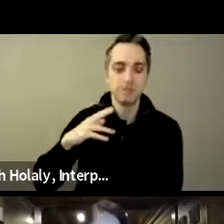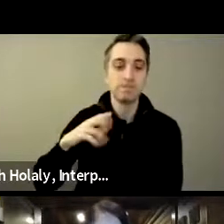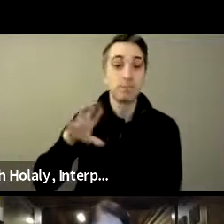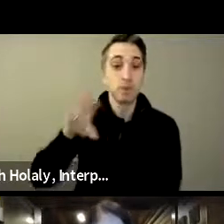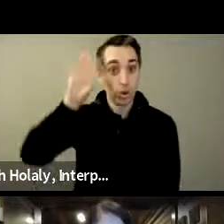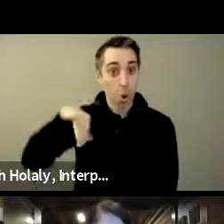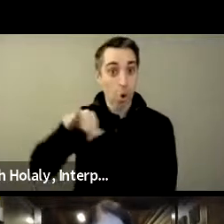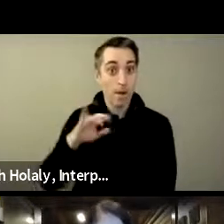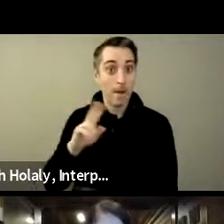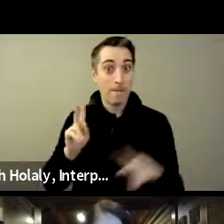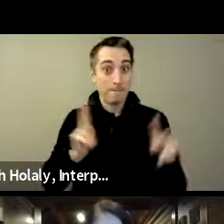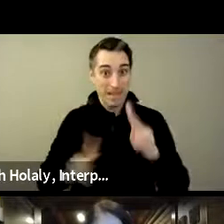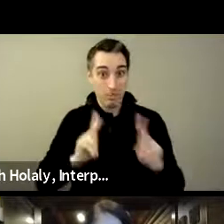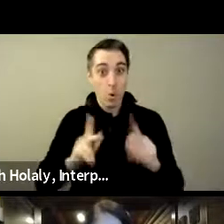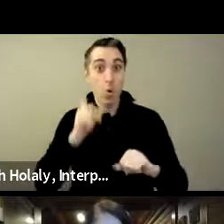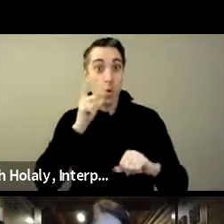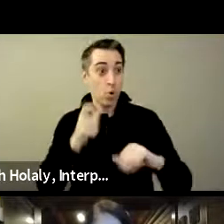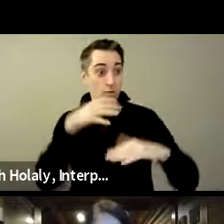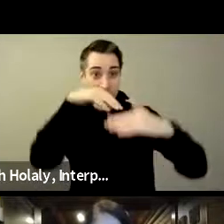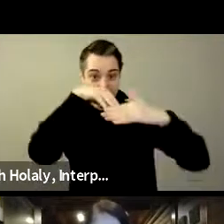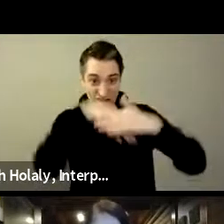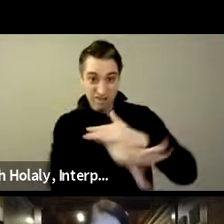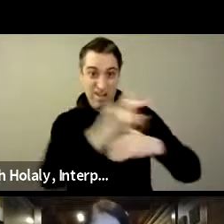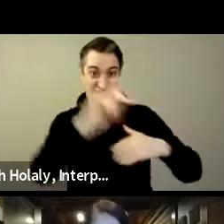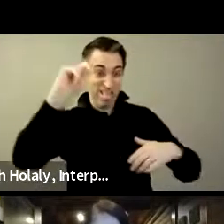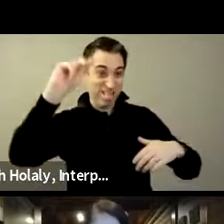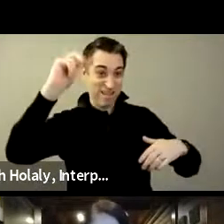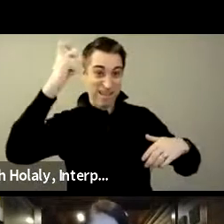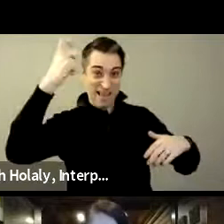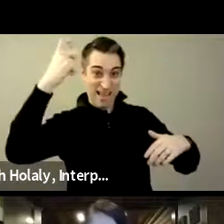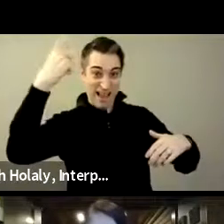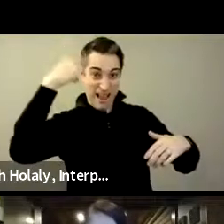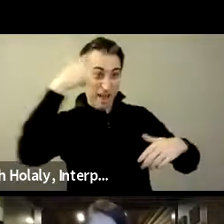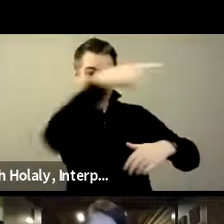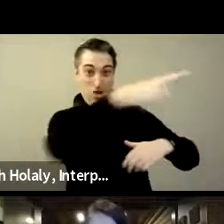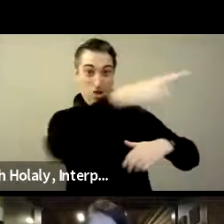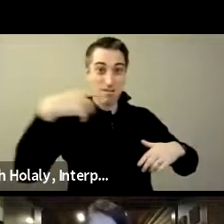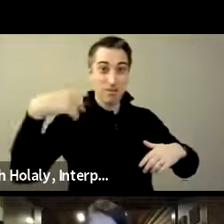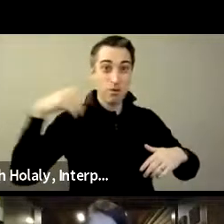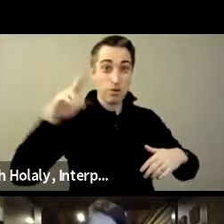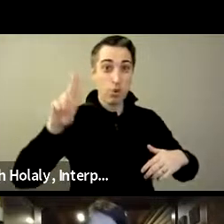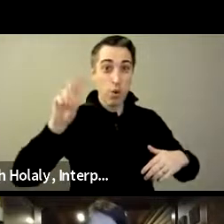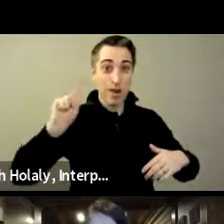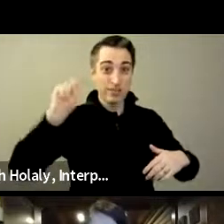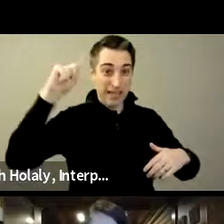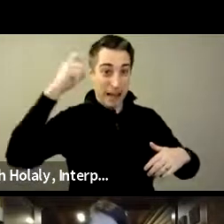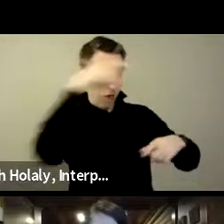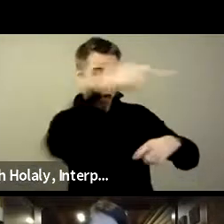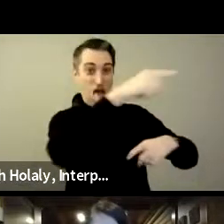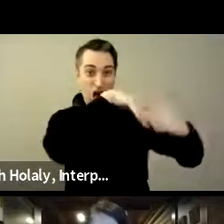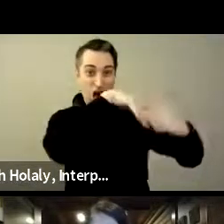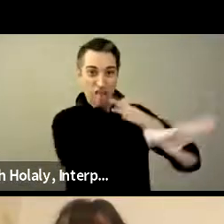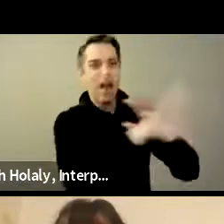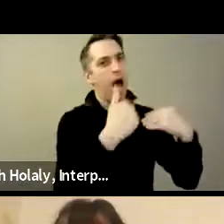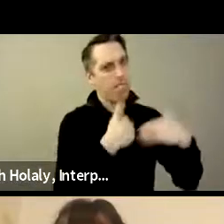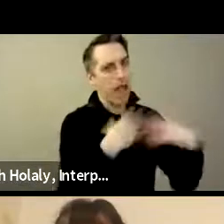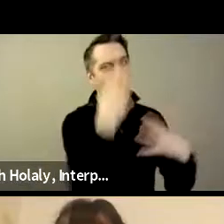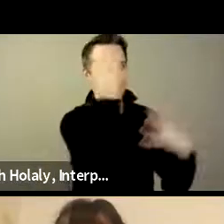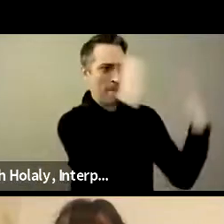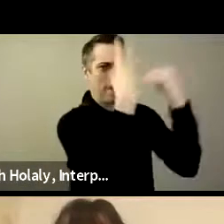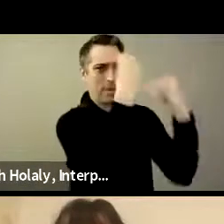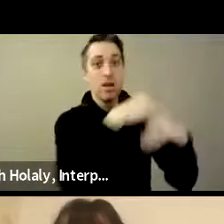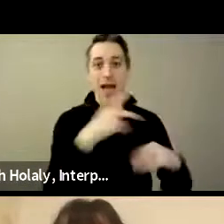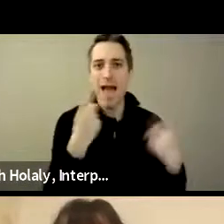got a whole lot of facial recognition on their Facebook. But I would like to, if I can through the chair, have a hearing on that.